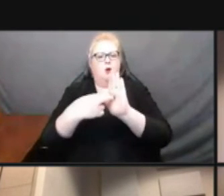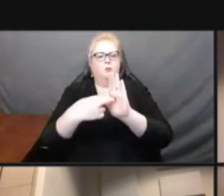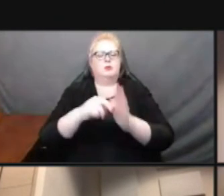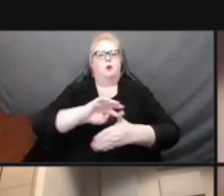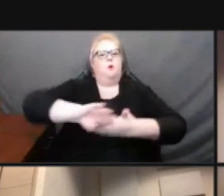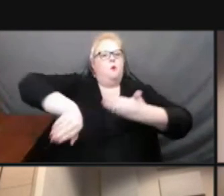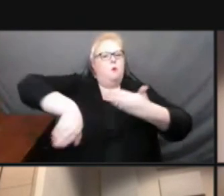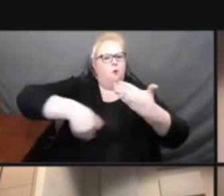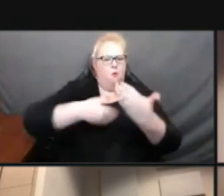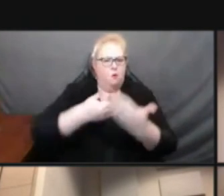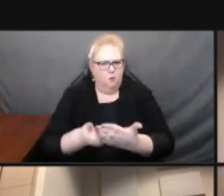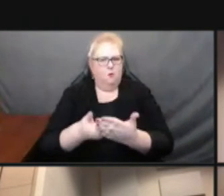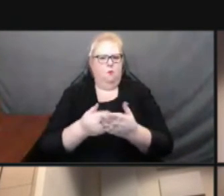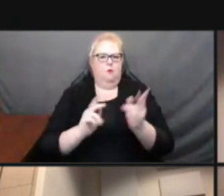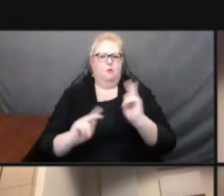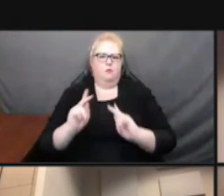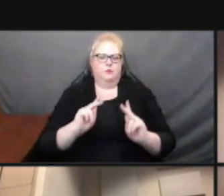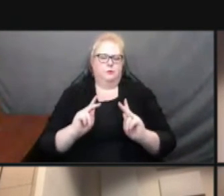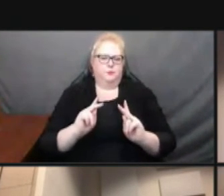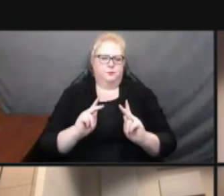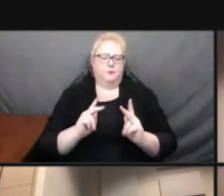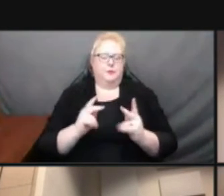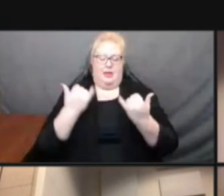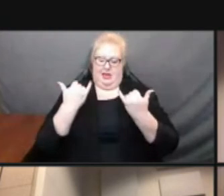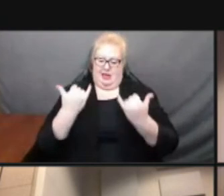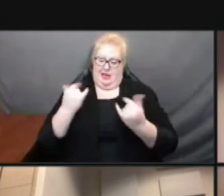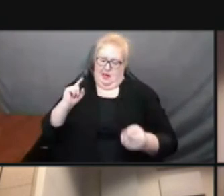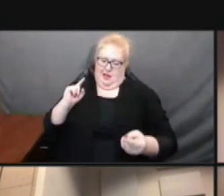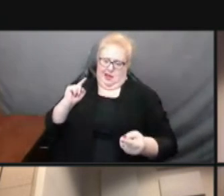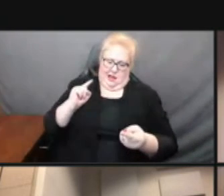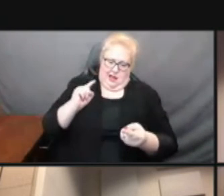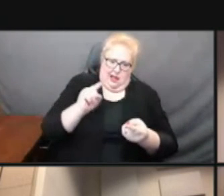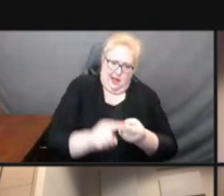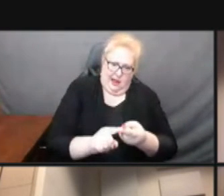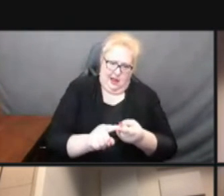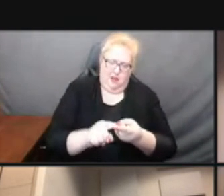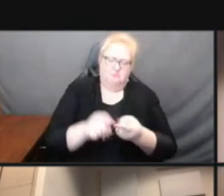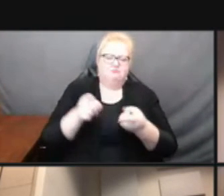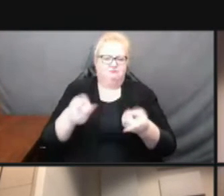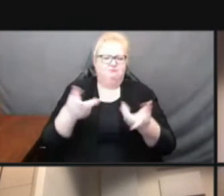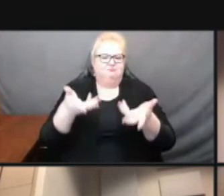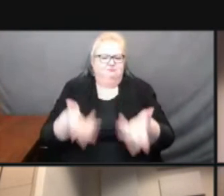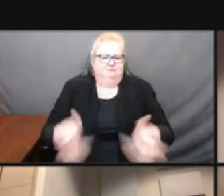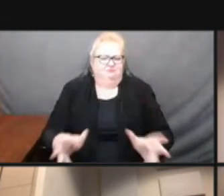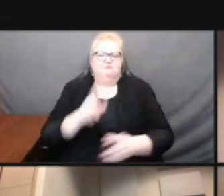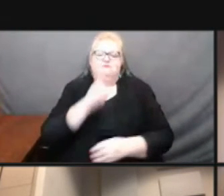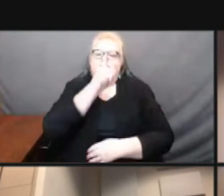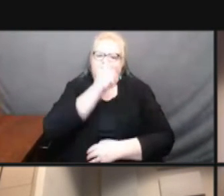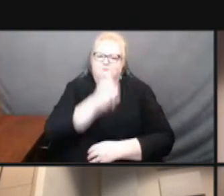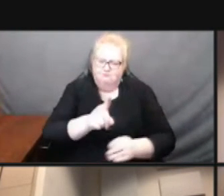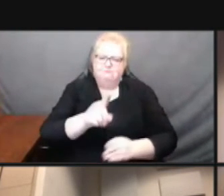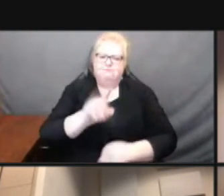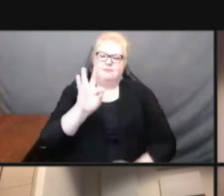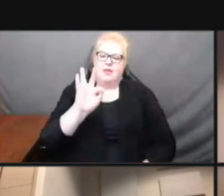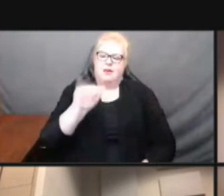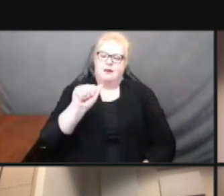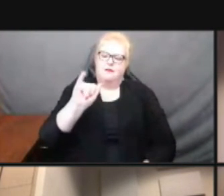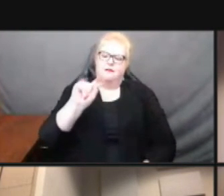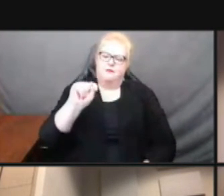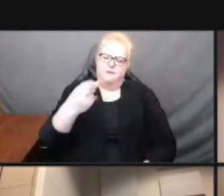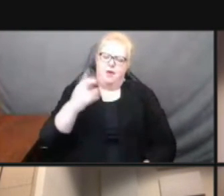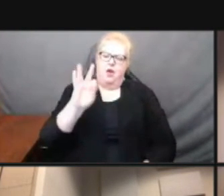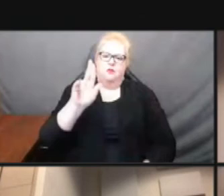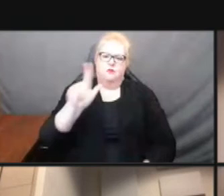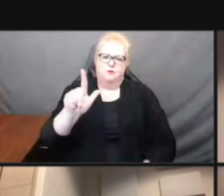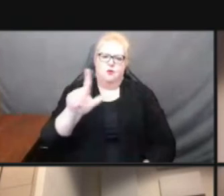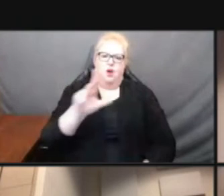And to this day, he has been faithful, and my time is up, and true to his word. And